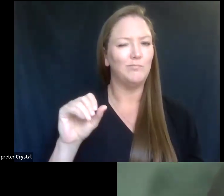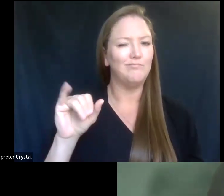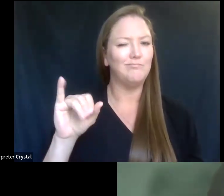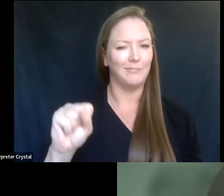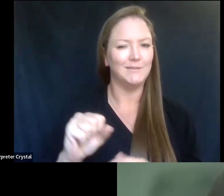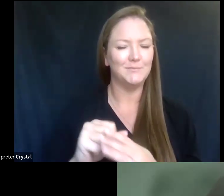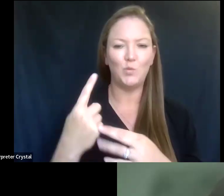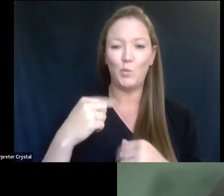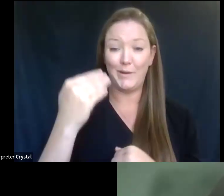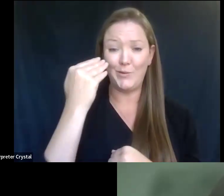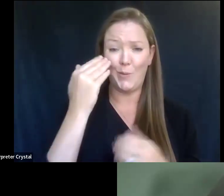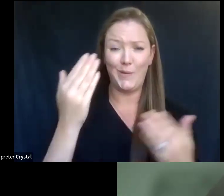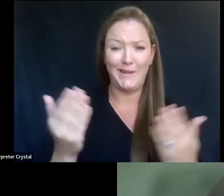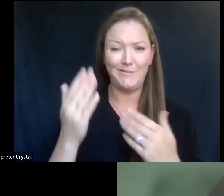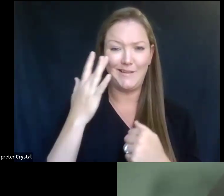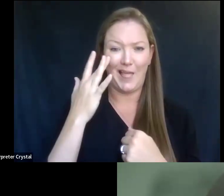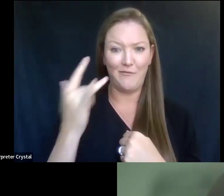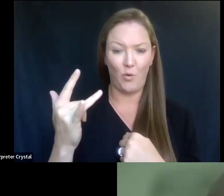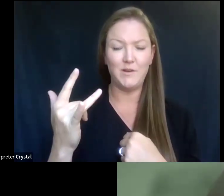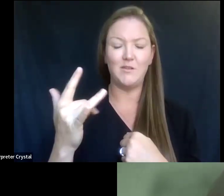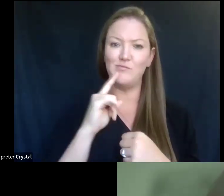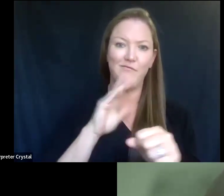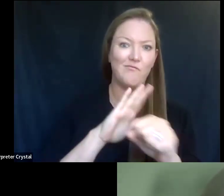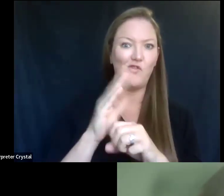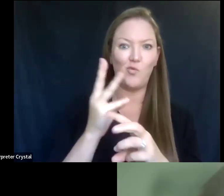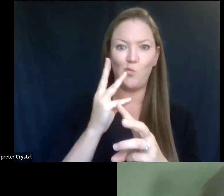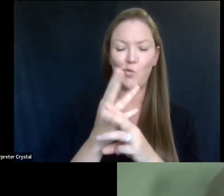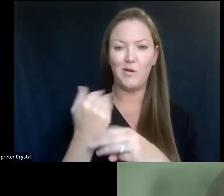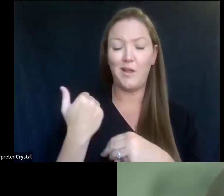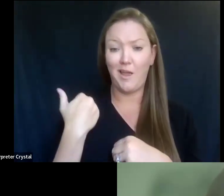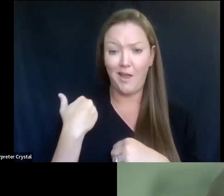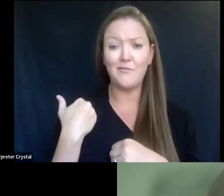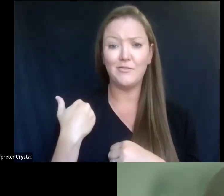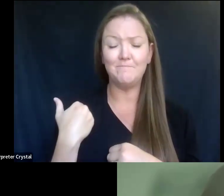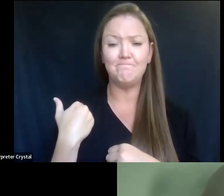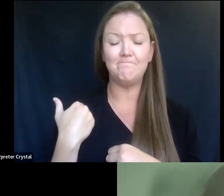understand. We know that in California and all over the world, there are folks that one is,